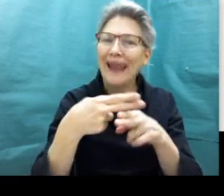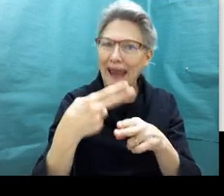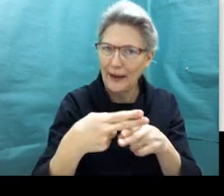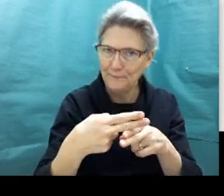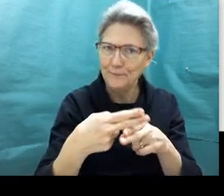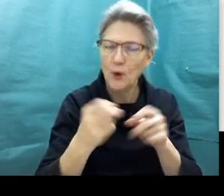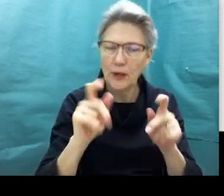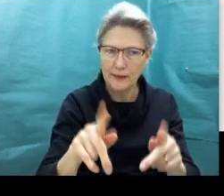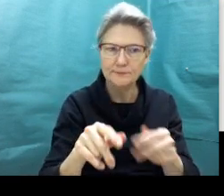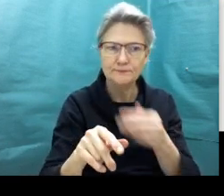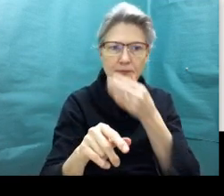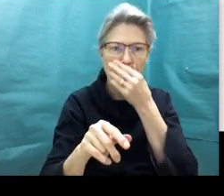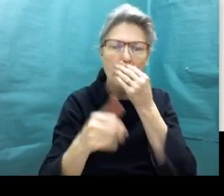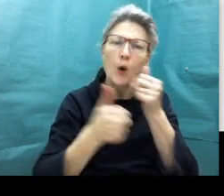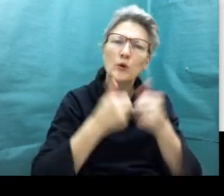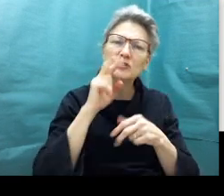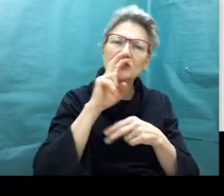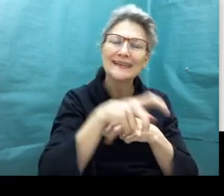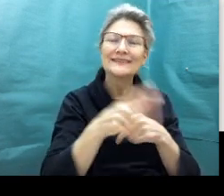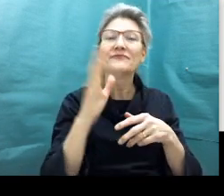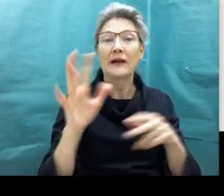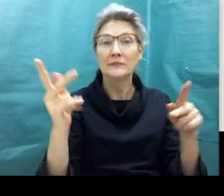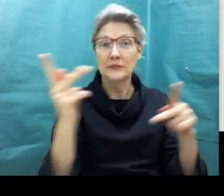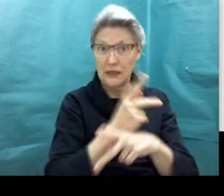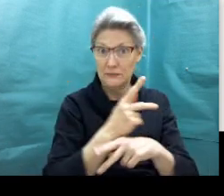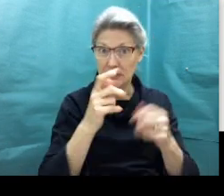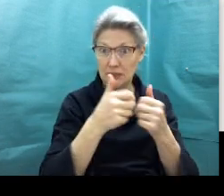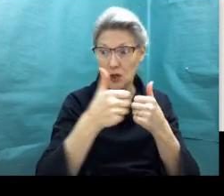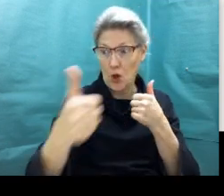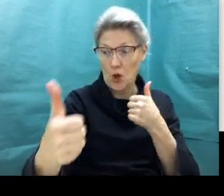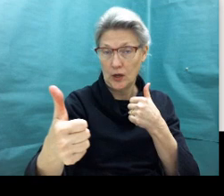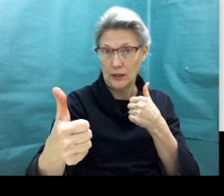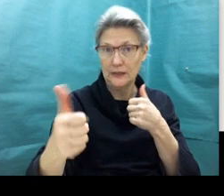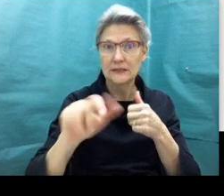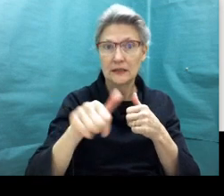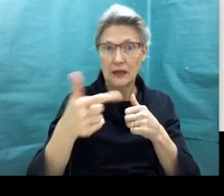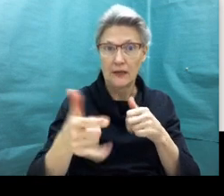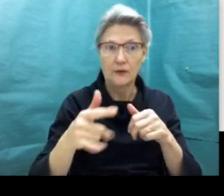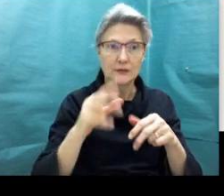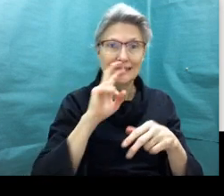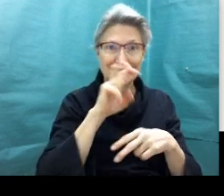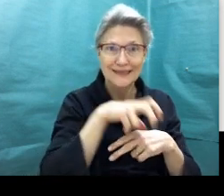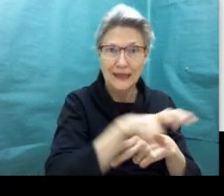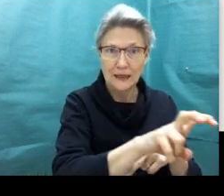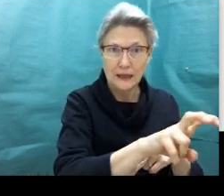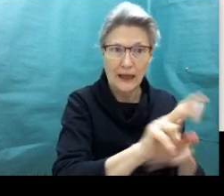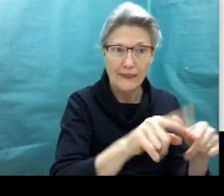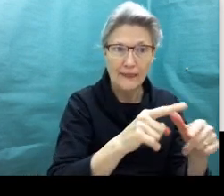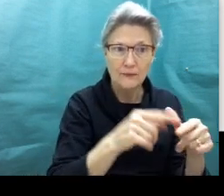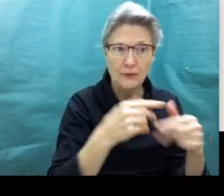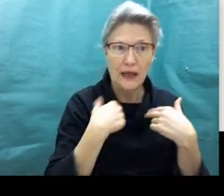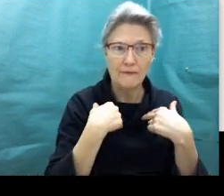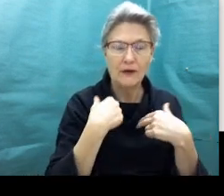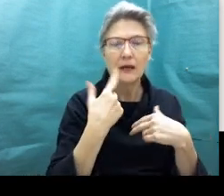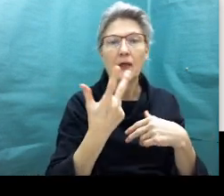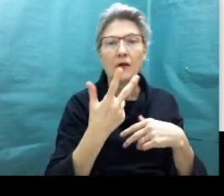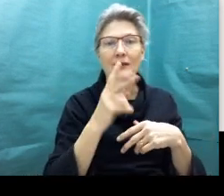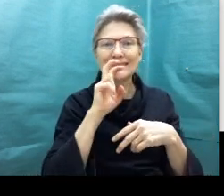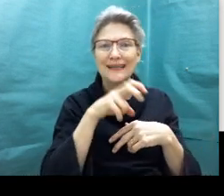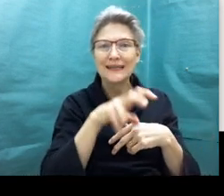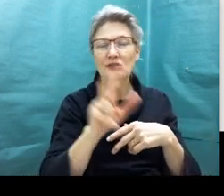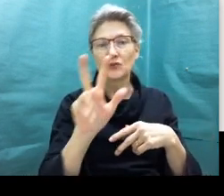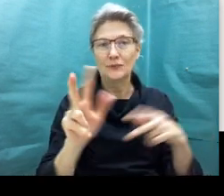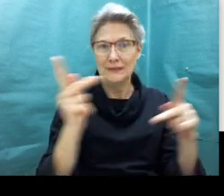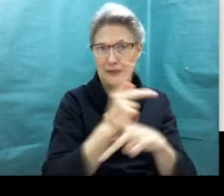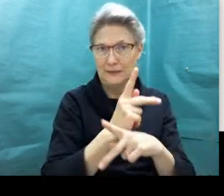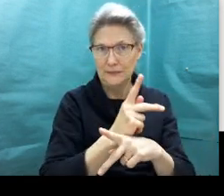it by its name. So which snake is 5 times as long as what other snake? And then we have below that, another snake is 3 times